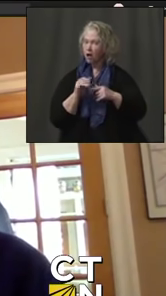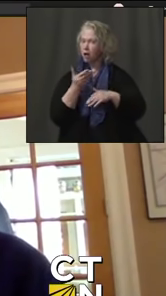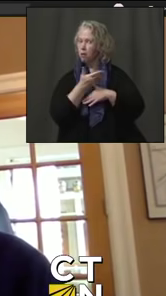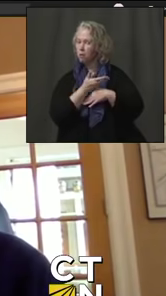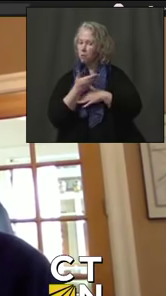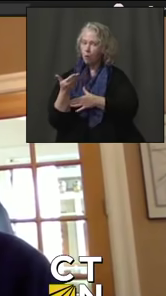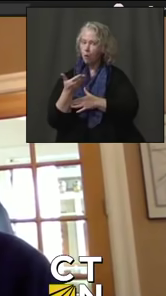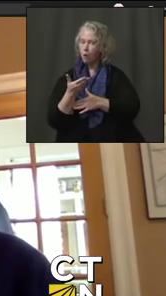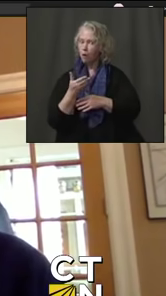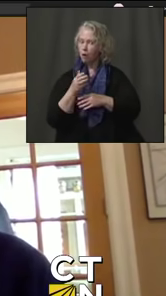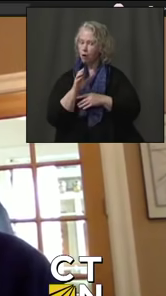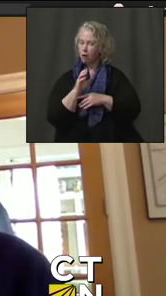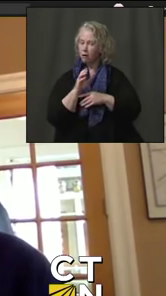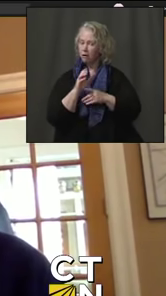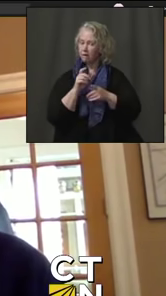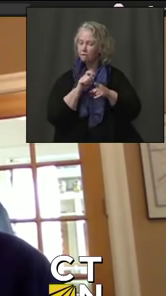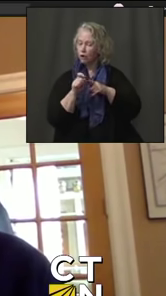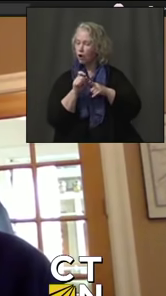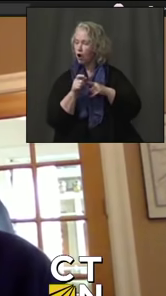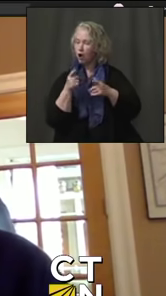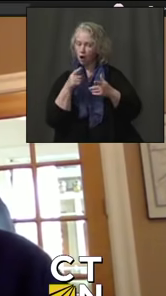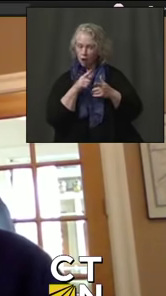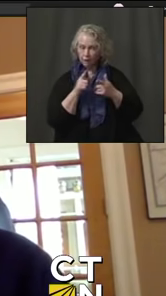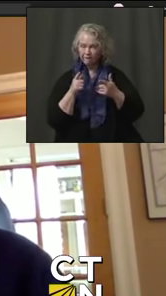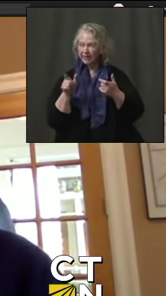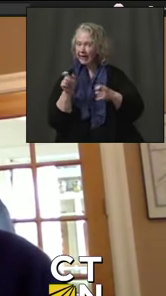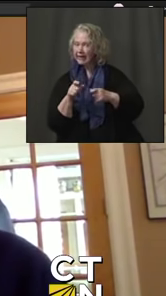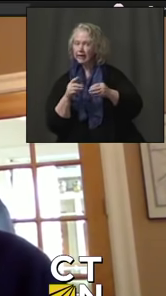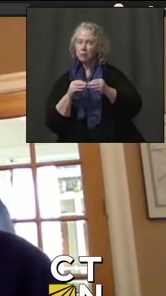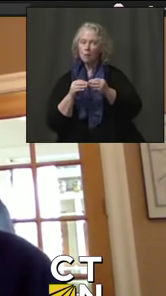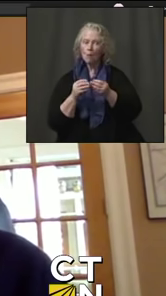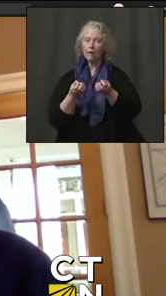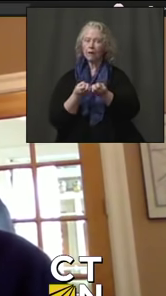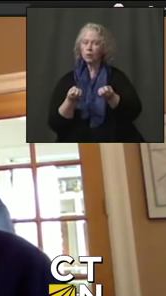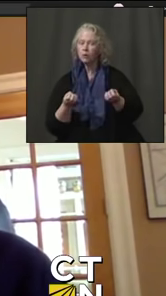homes in terms of asking if they need supplies? And so